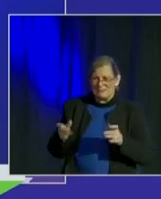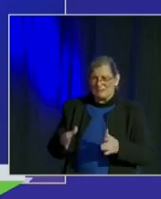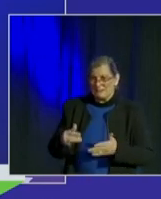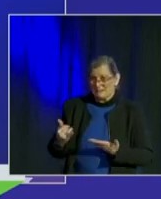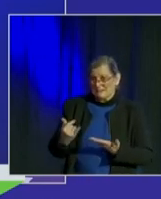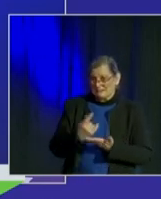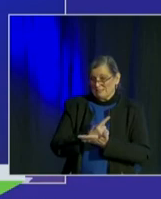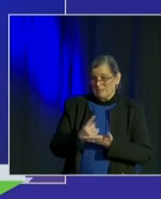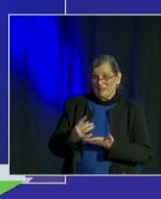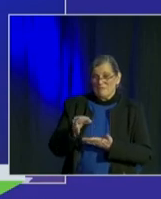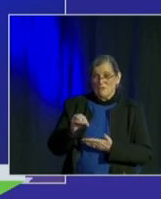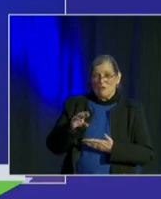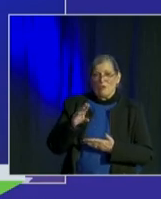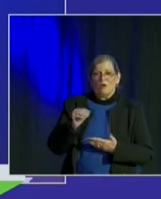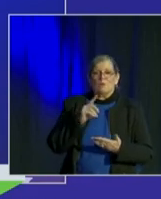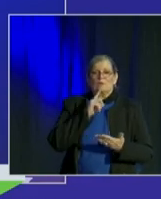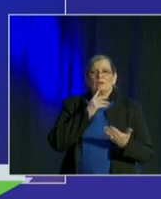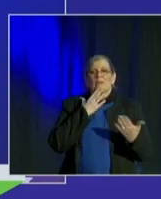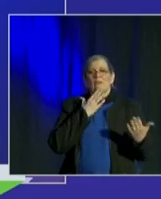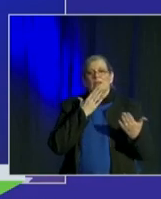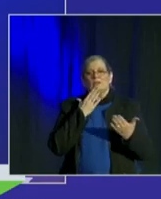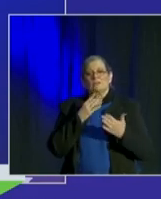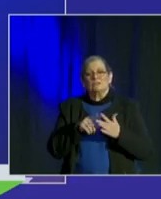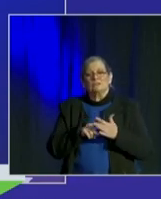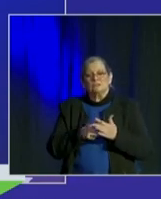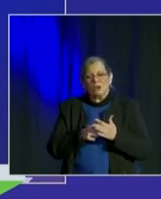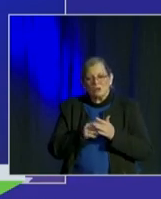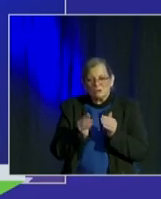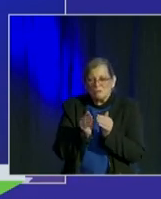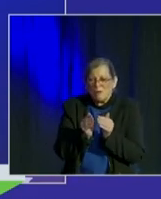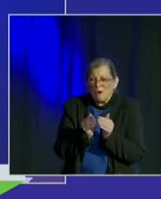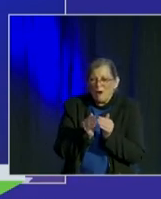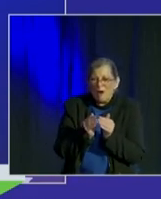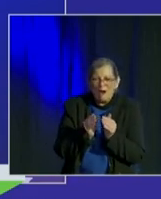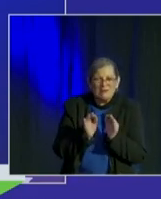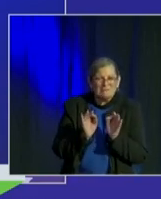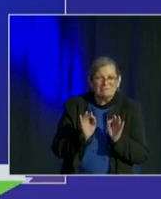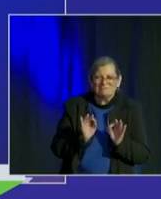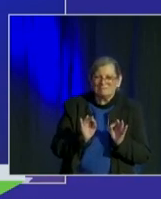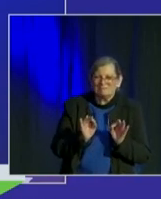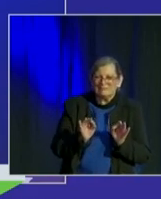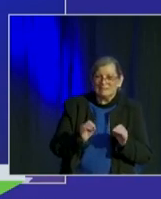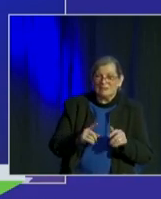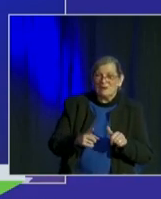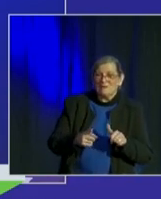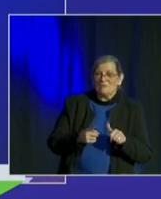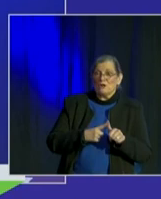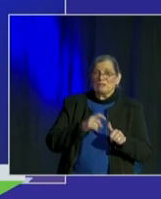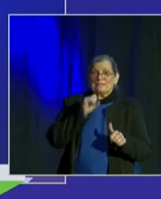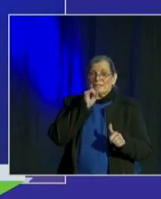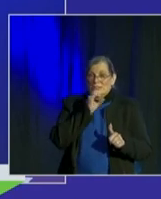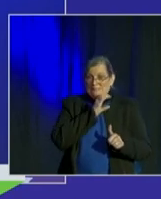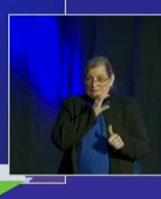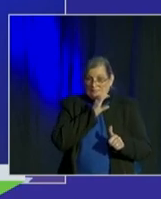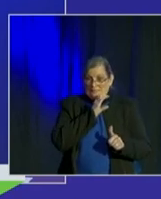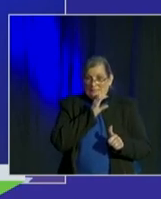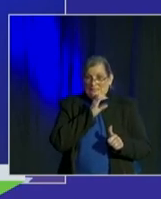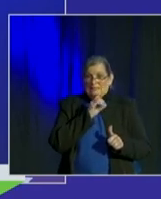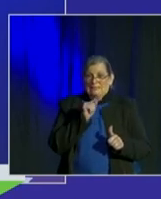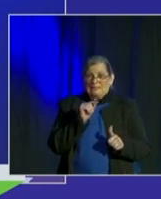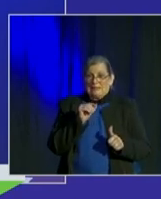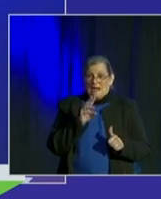together. We, of course, started, as we always do, with a senior budget town hall that we do